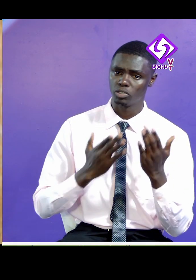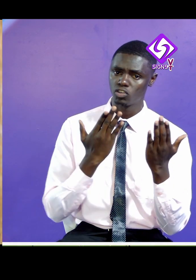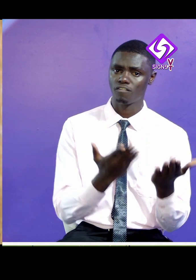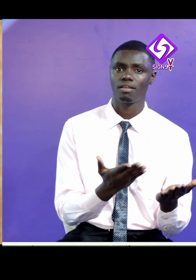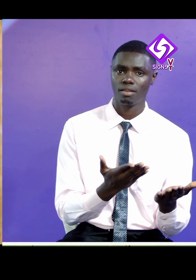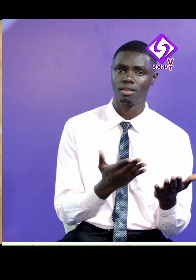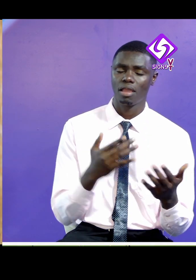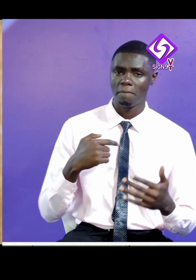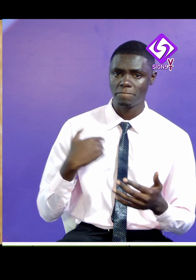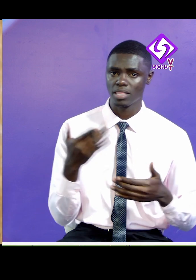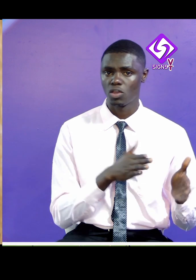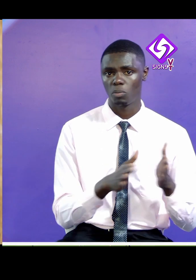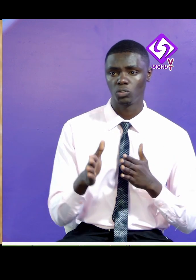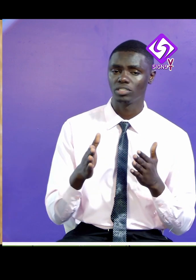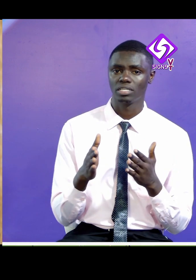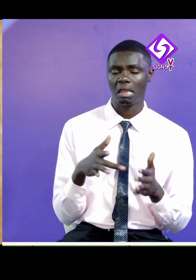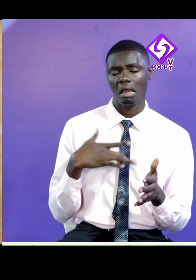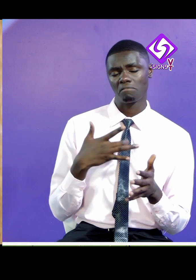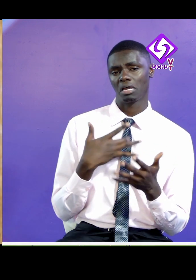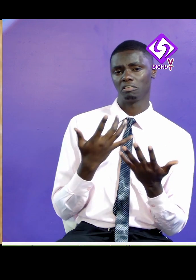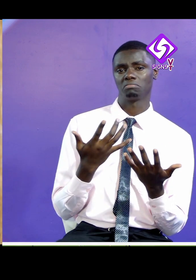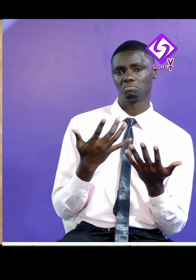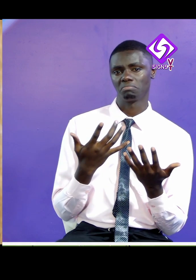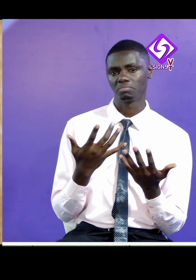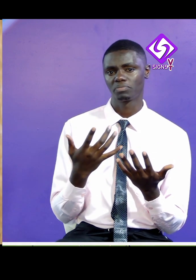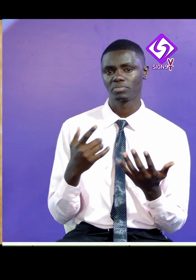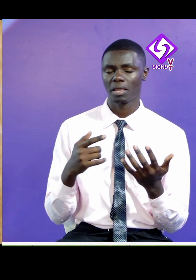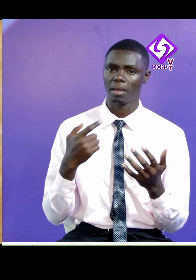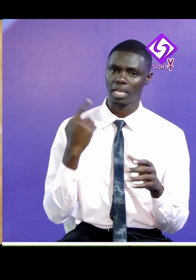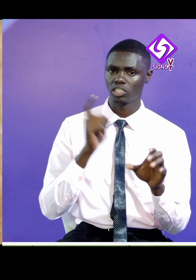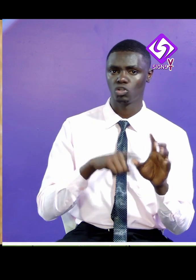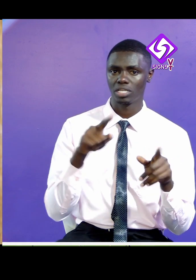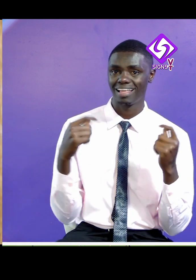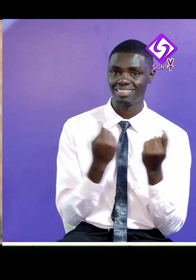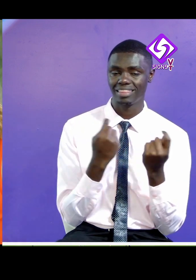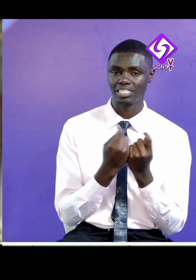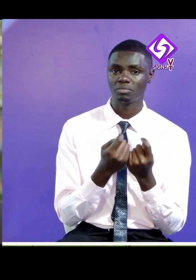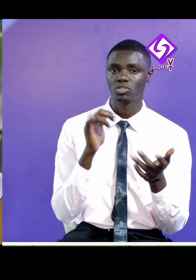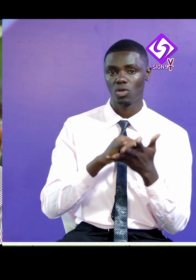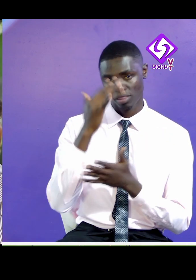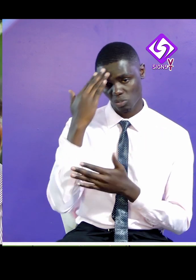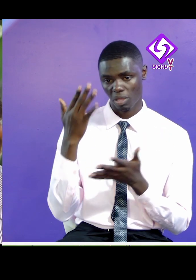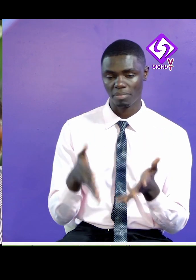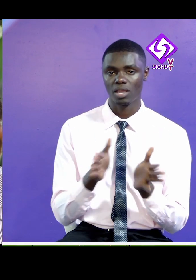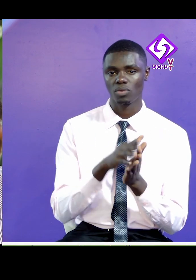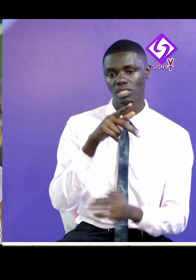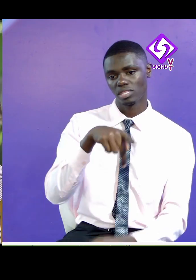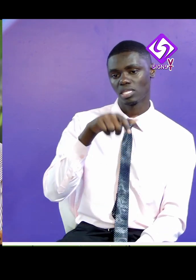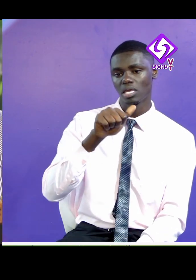I thought I have to come over and join the team. So that's why I'm here with Pamoja.